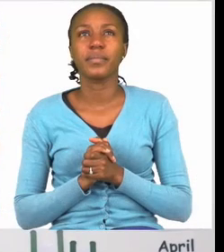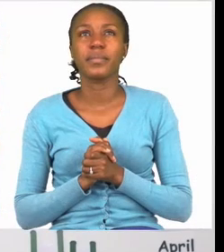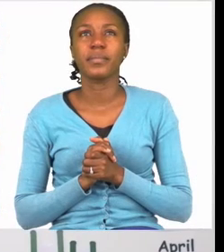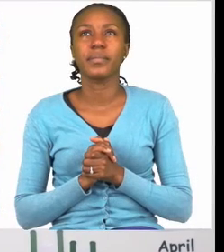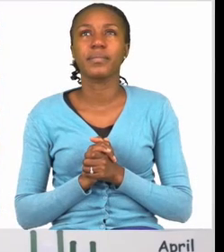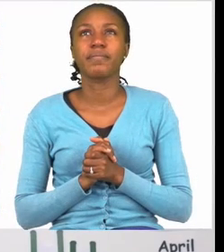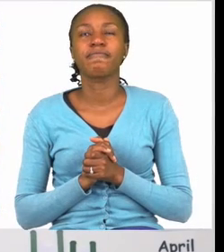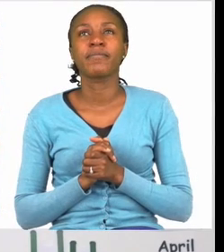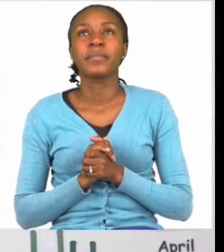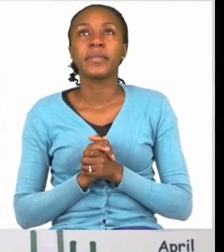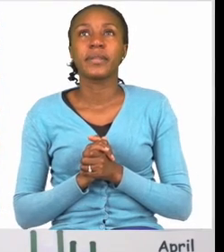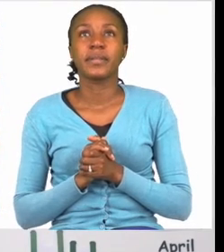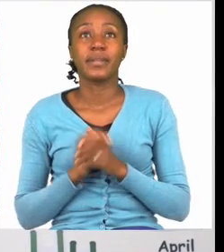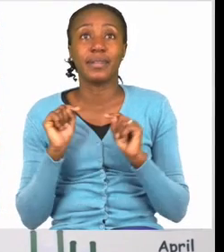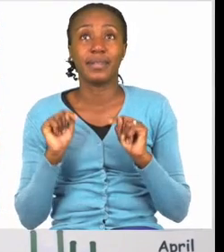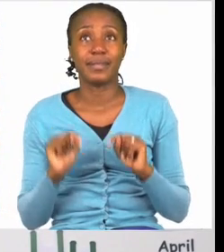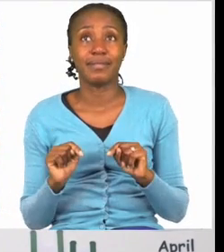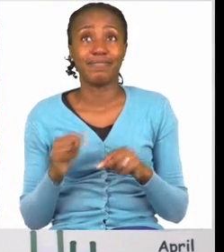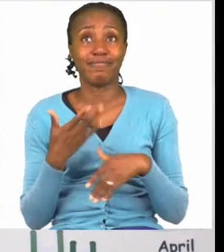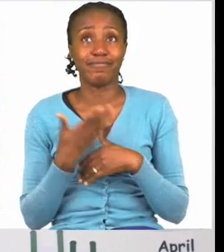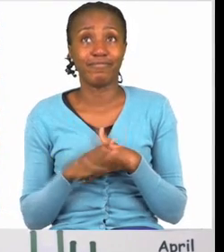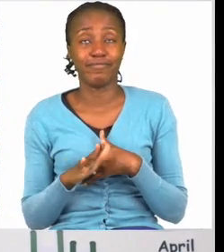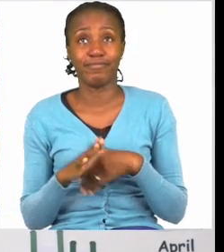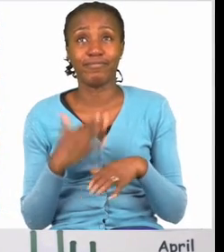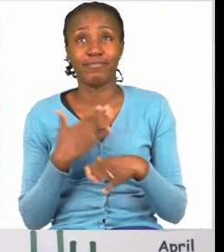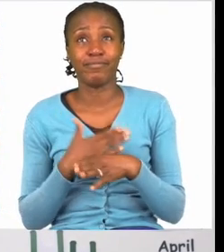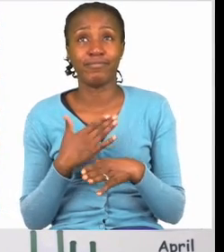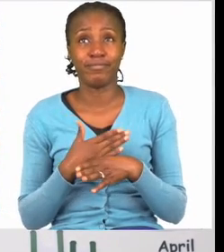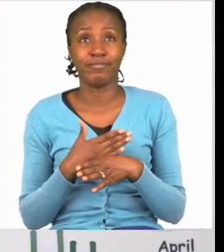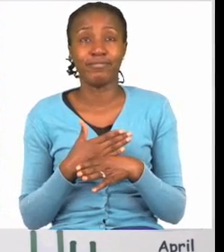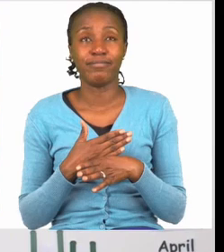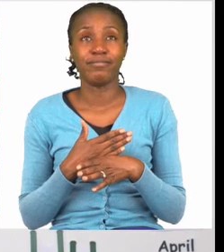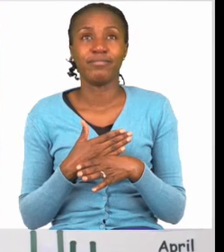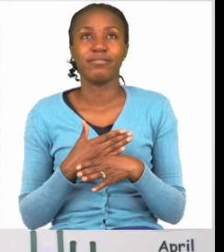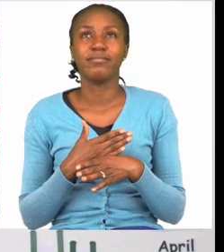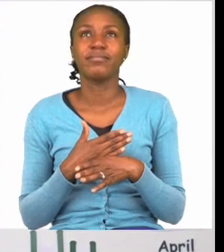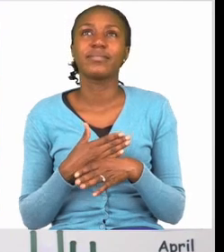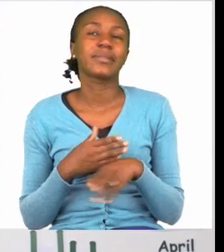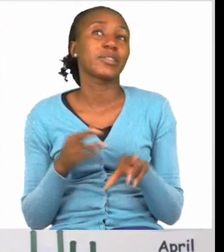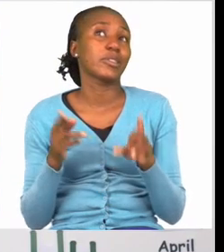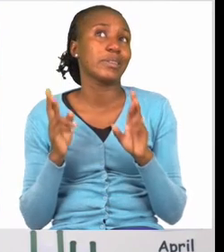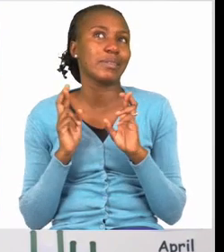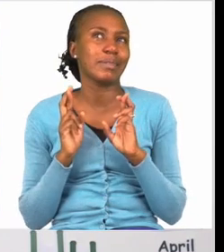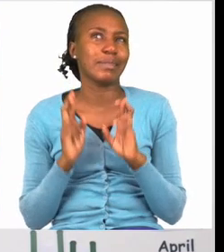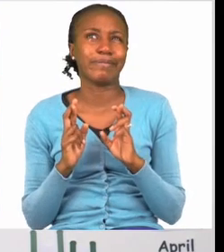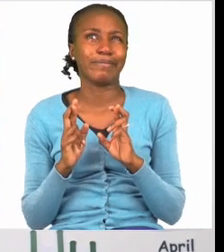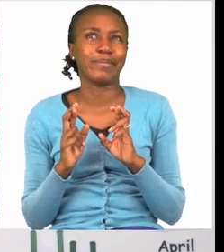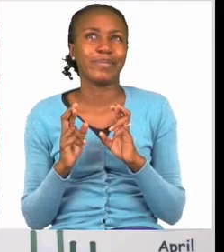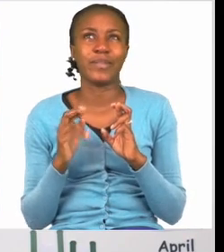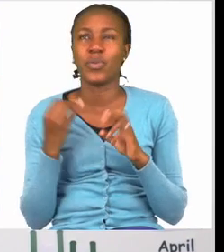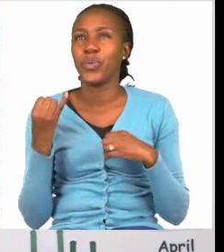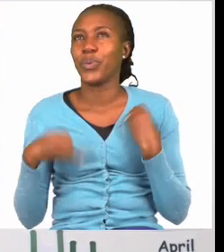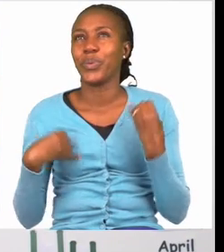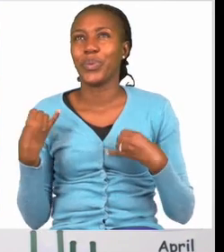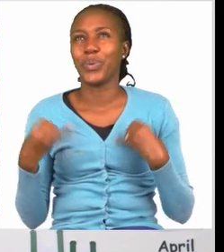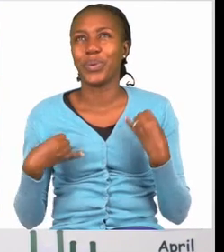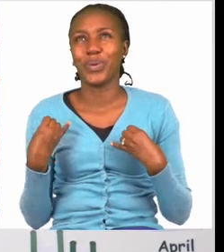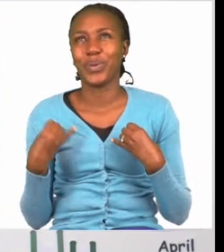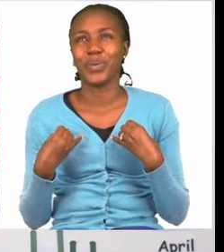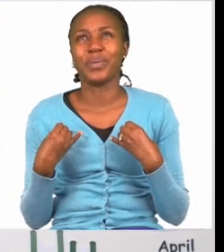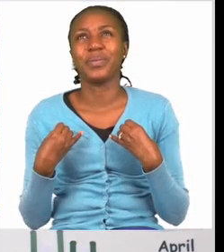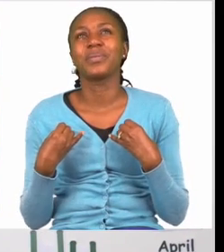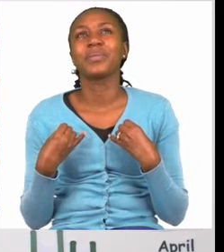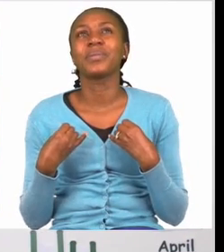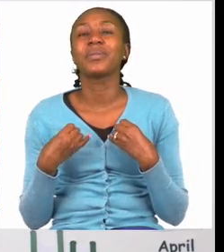We have come to the end of today's lesson, boys and girls. I hope you had lots of fun.